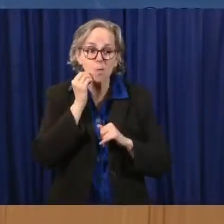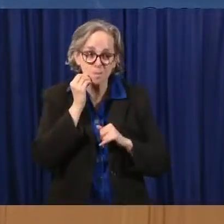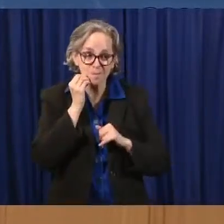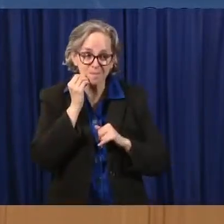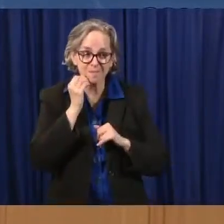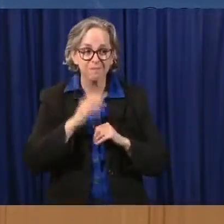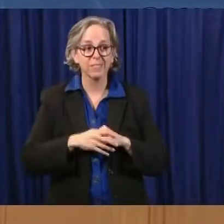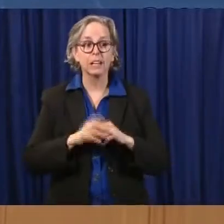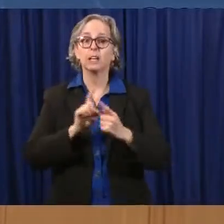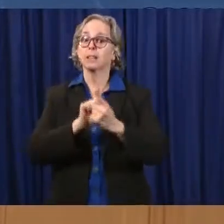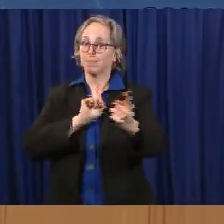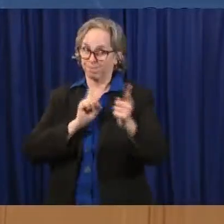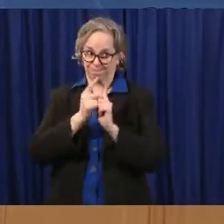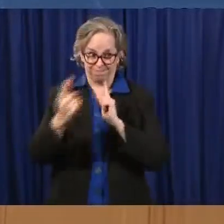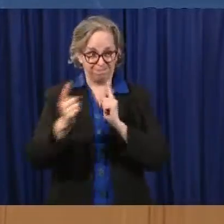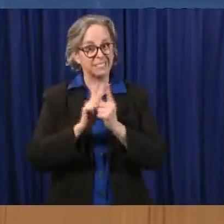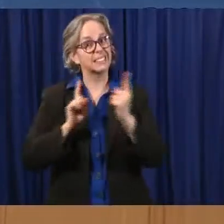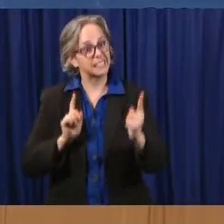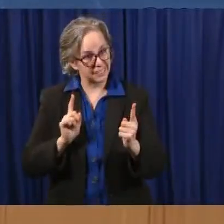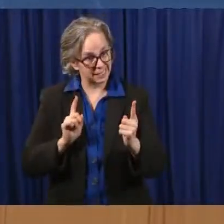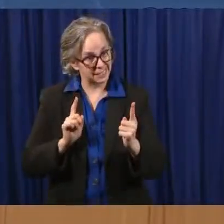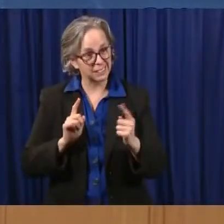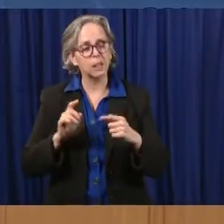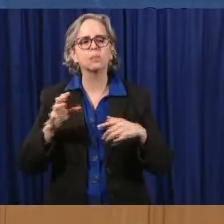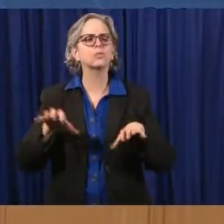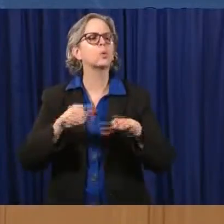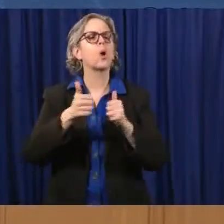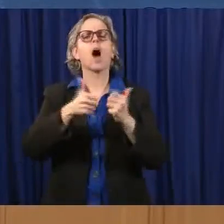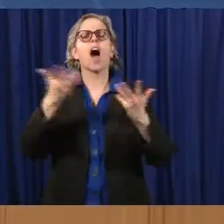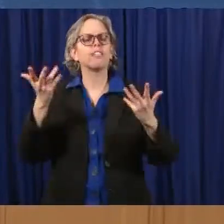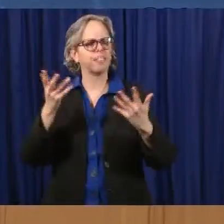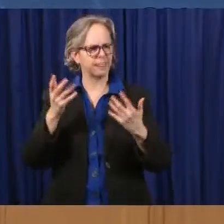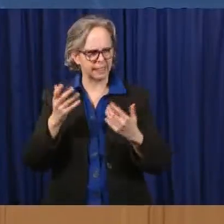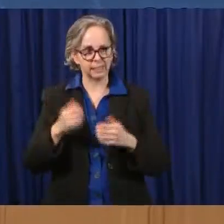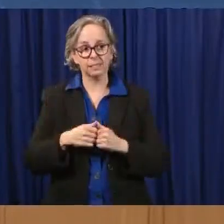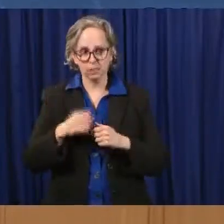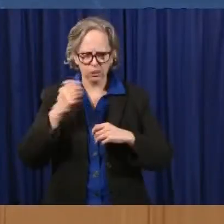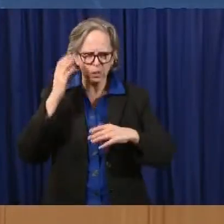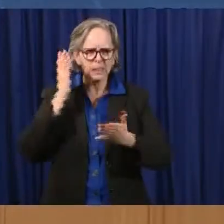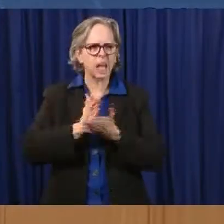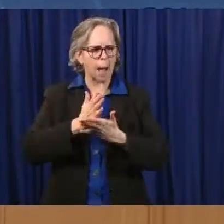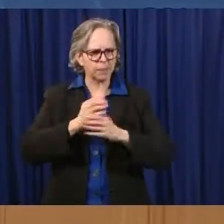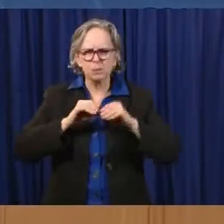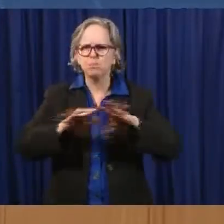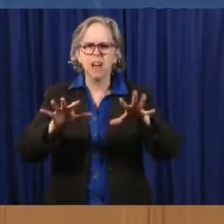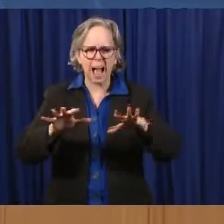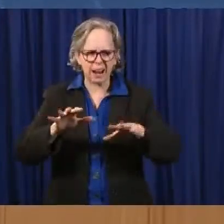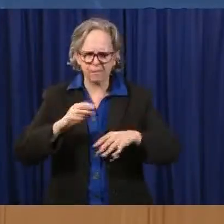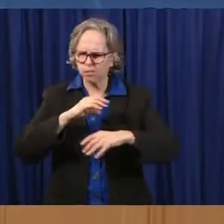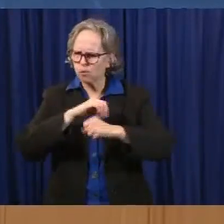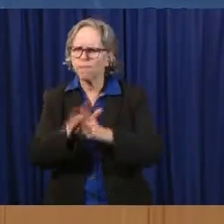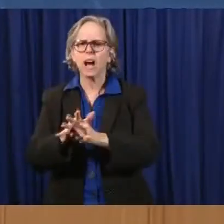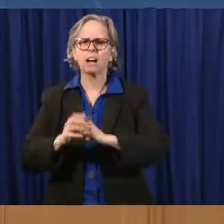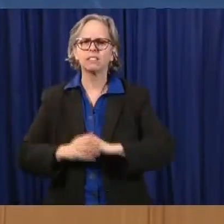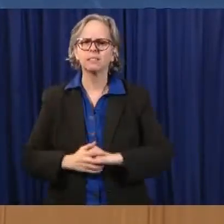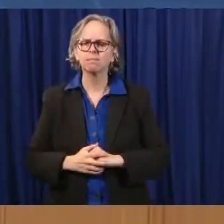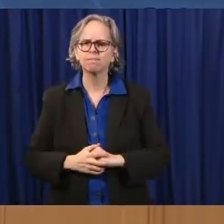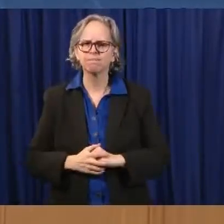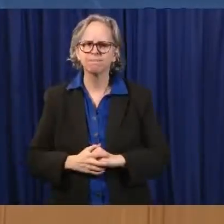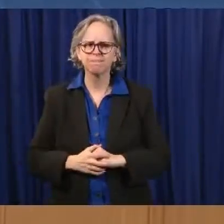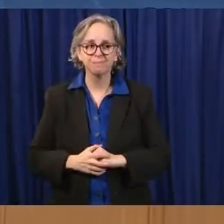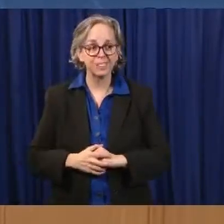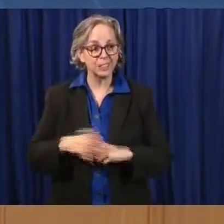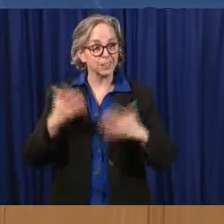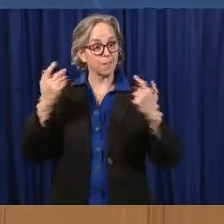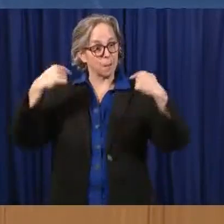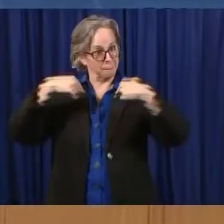social distancing, and doing other things to stop the spread of coronavirus. So, from